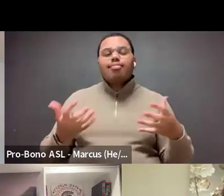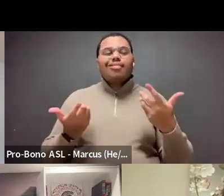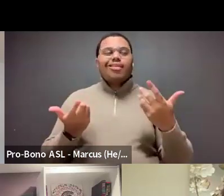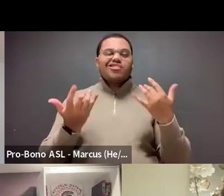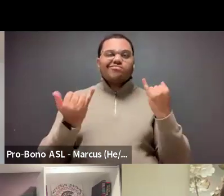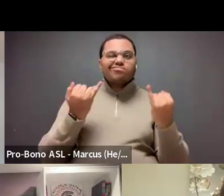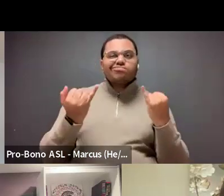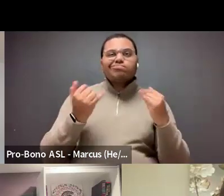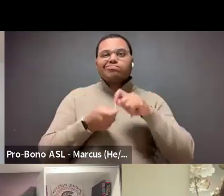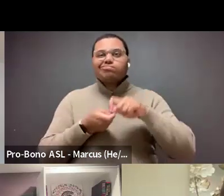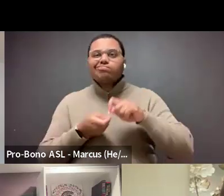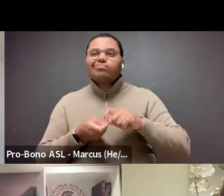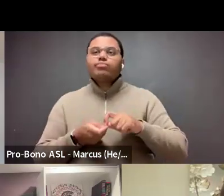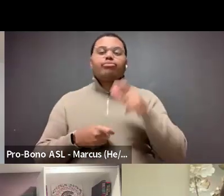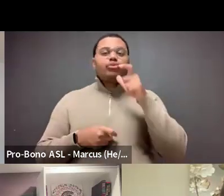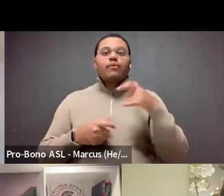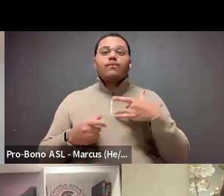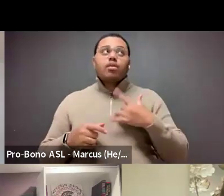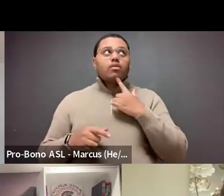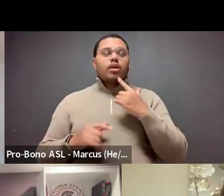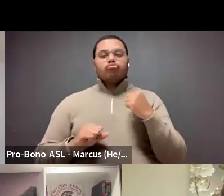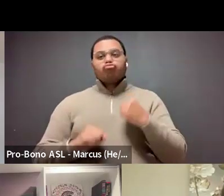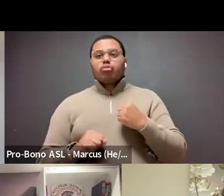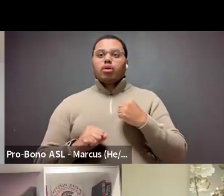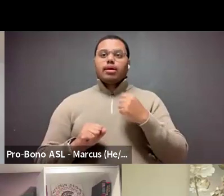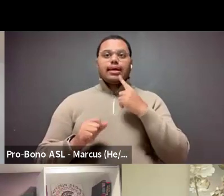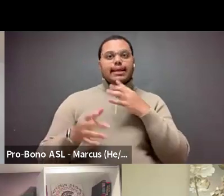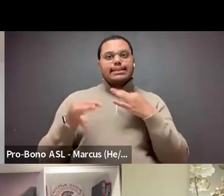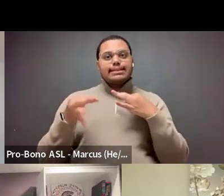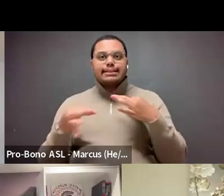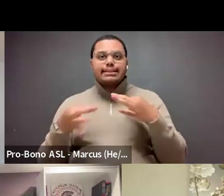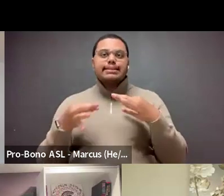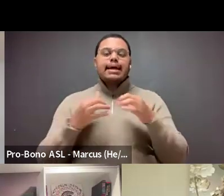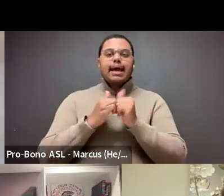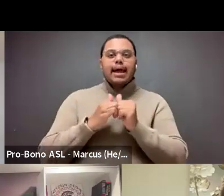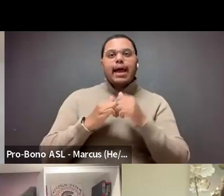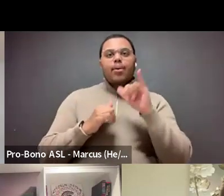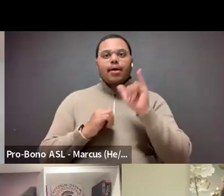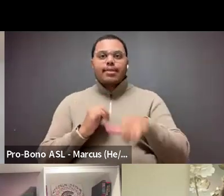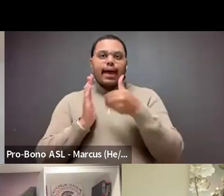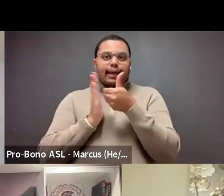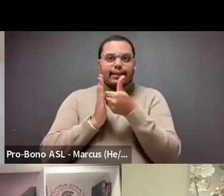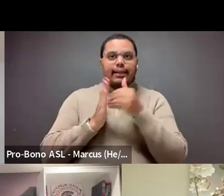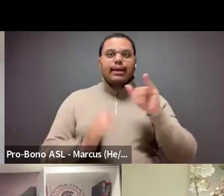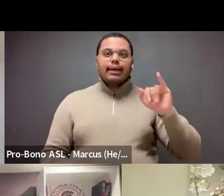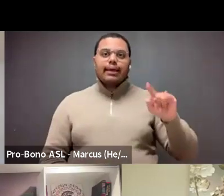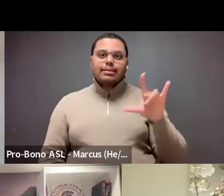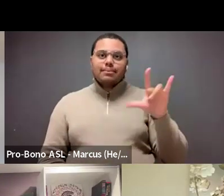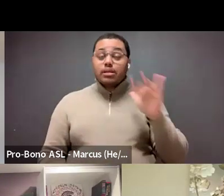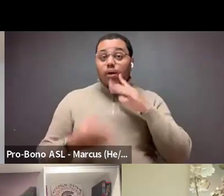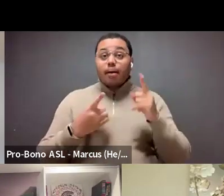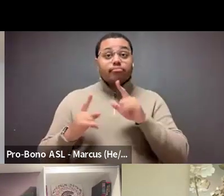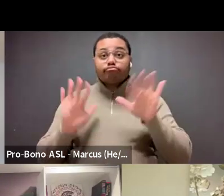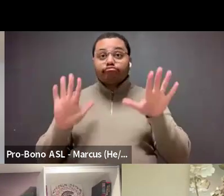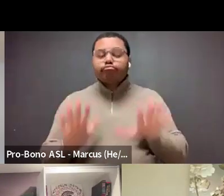some playwrights who really feel strongly about spelling out exactly how the intimacy is going to take place, and that's great. But I think it's also